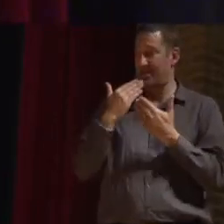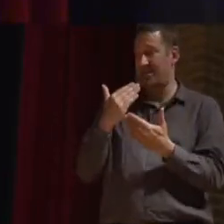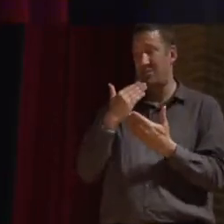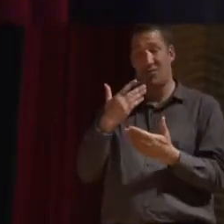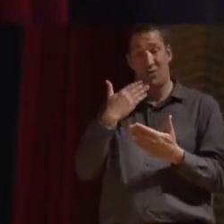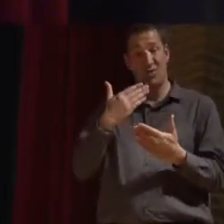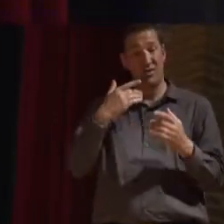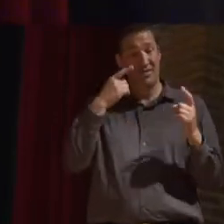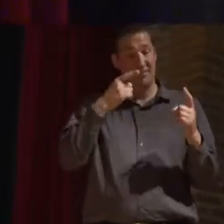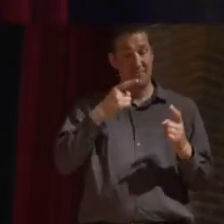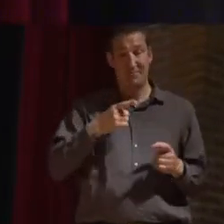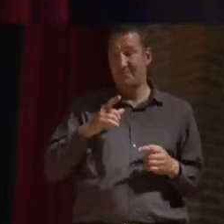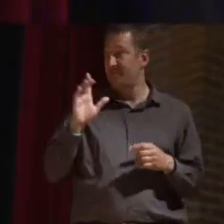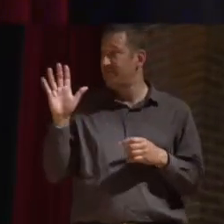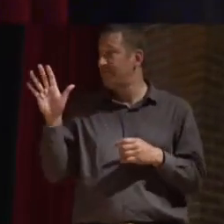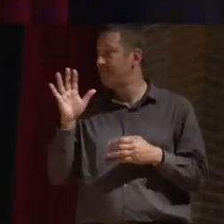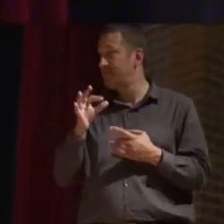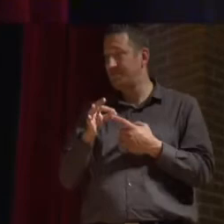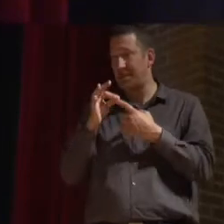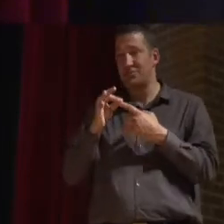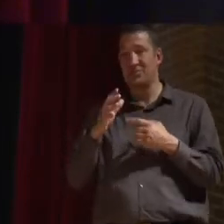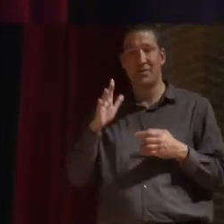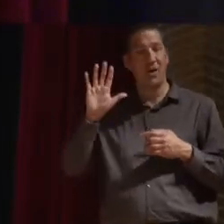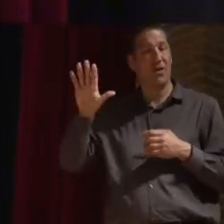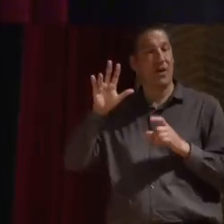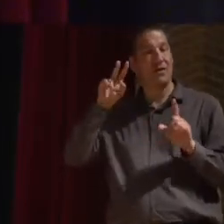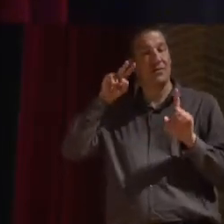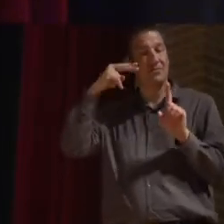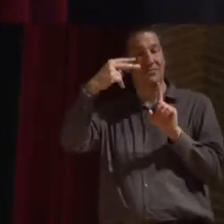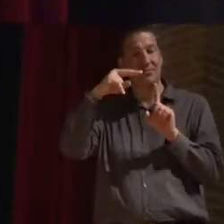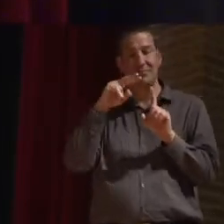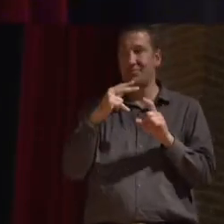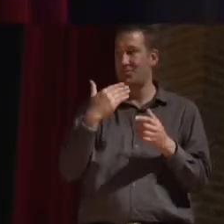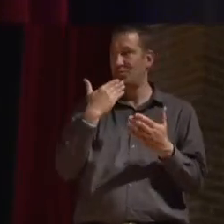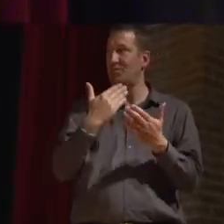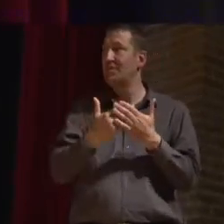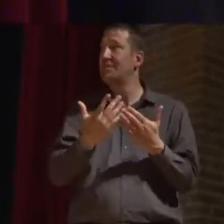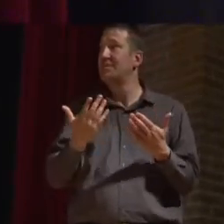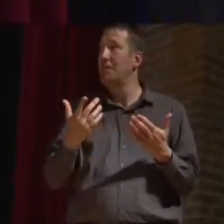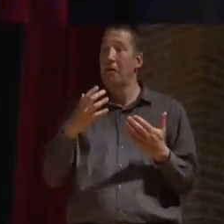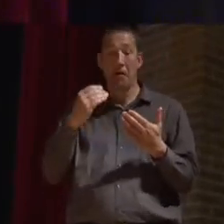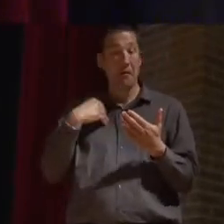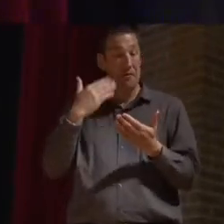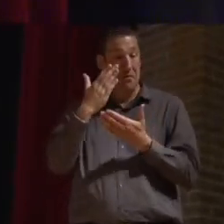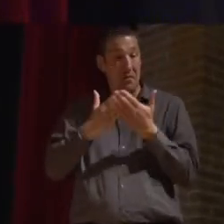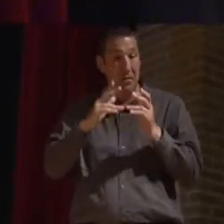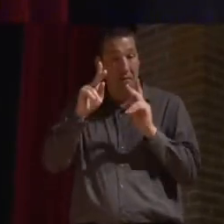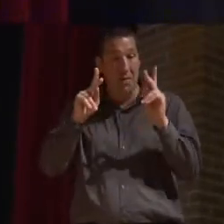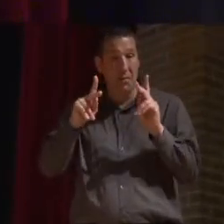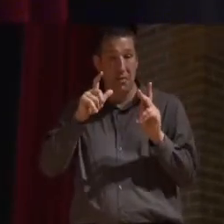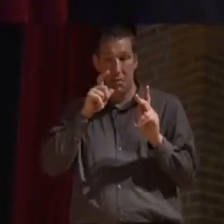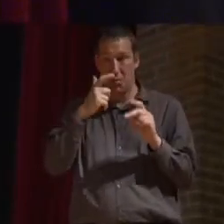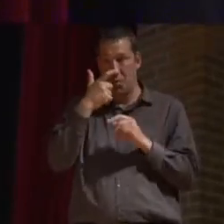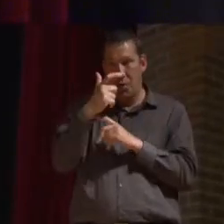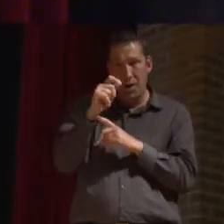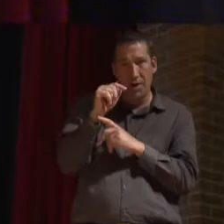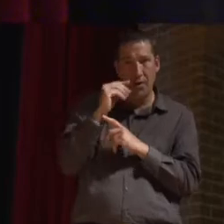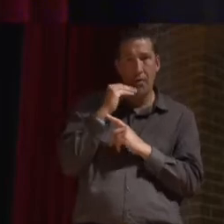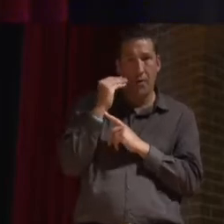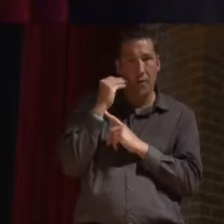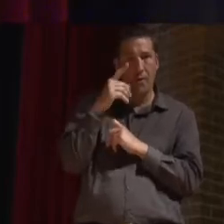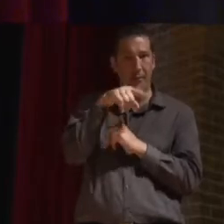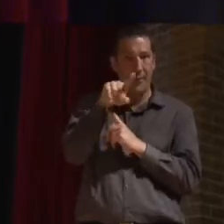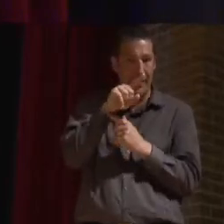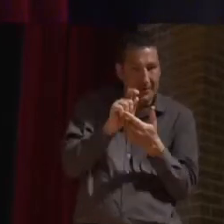very unique and a great perspective to this. And I've got some people at home that are watching, taking notes for us